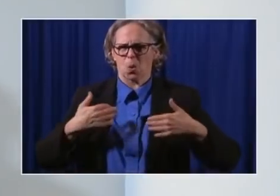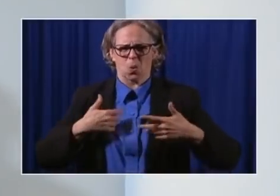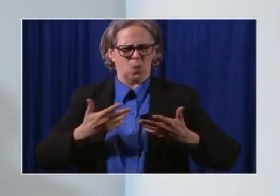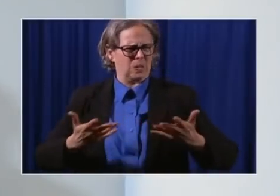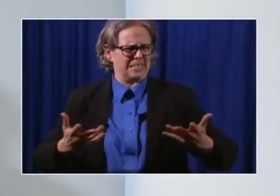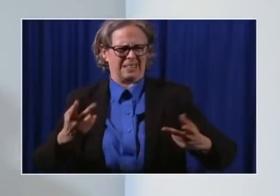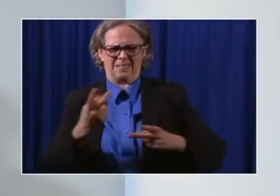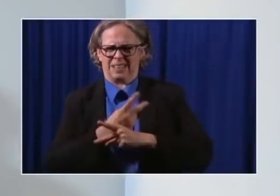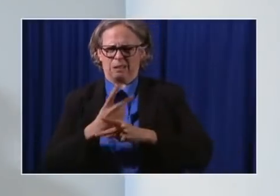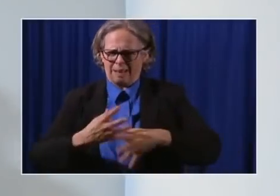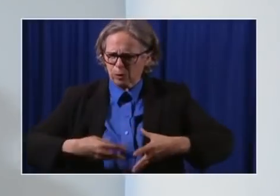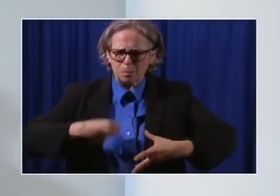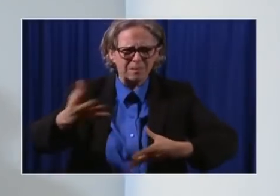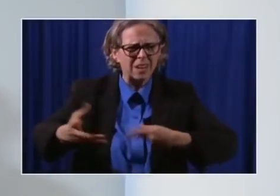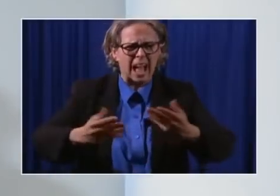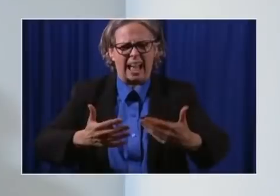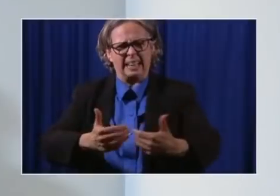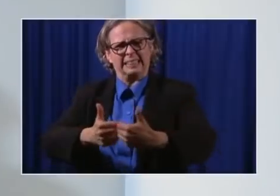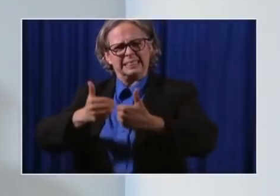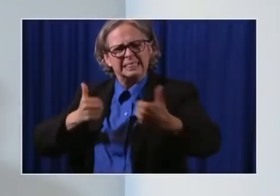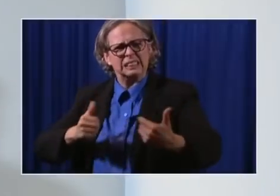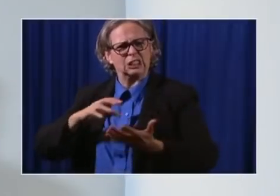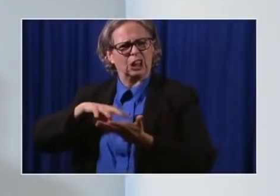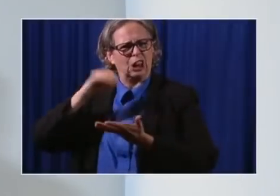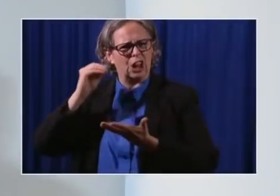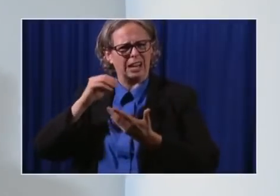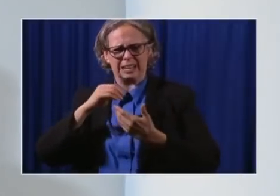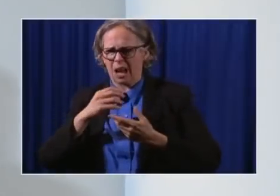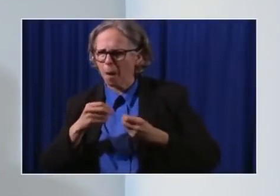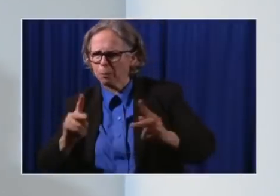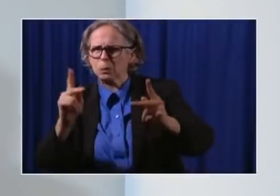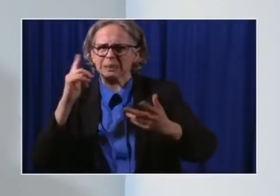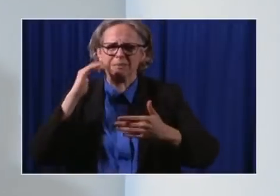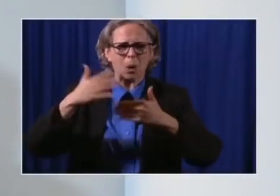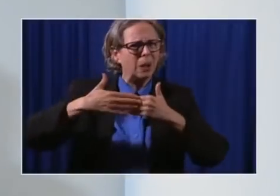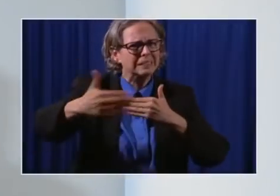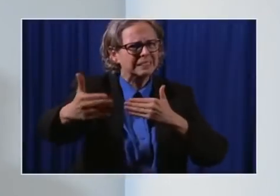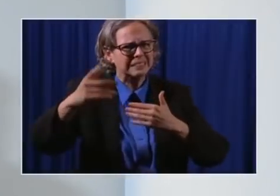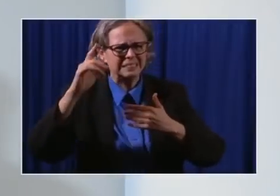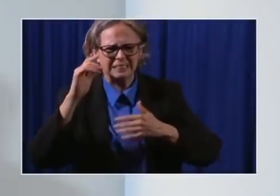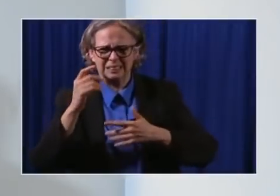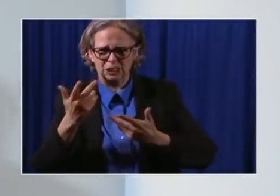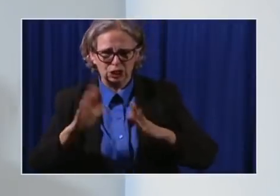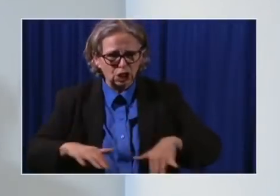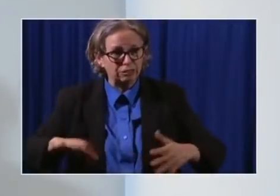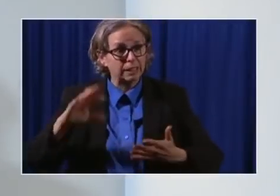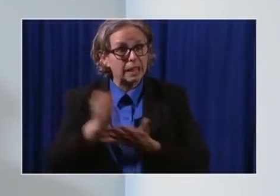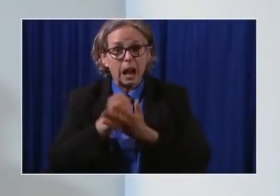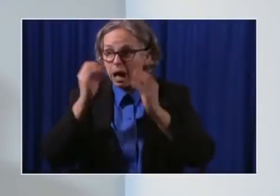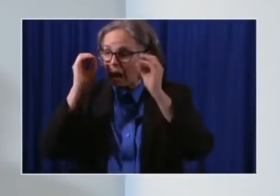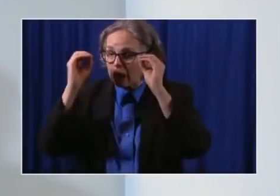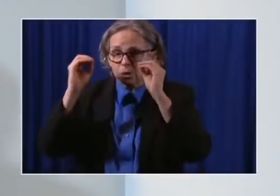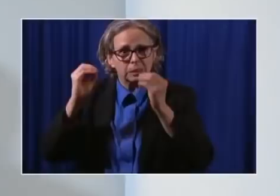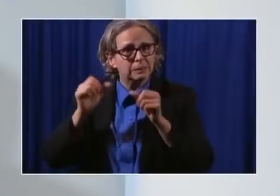during this health crisis. And we want these children to get an education. We want to be